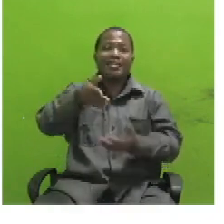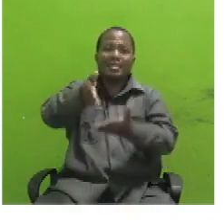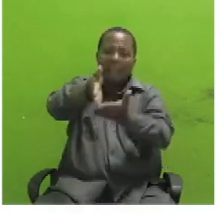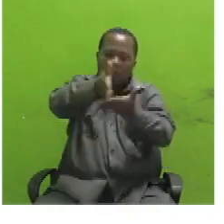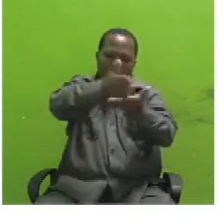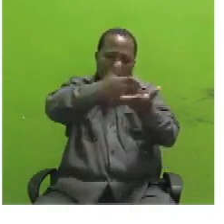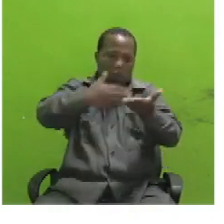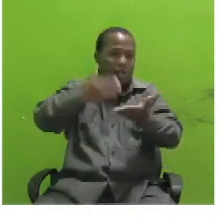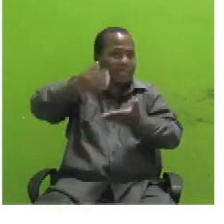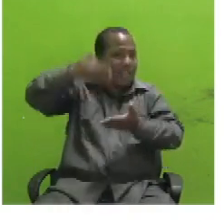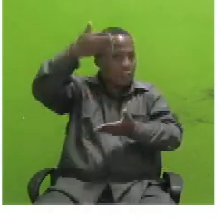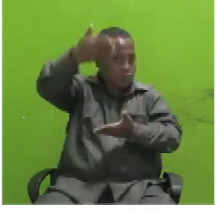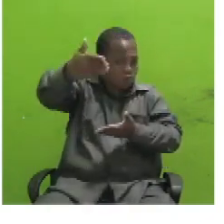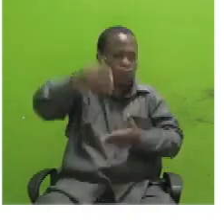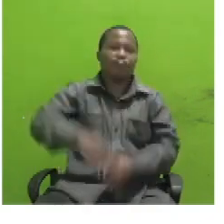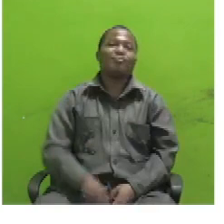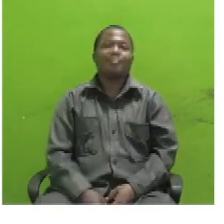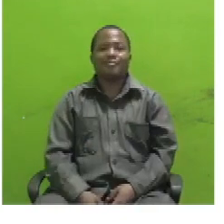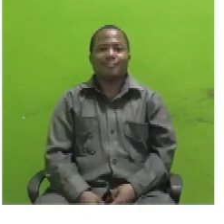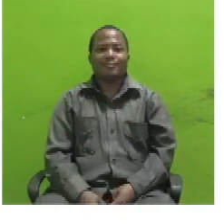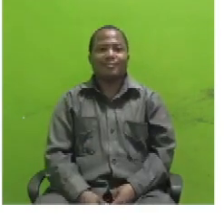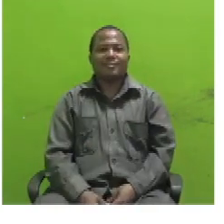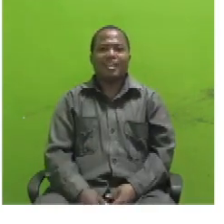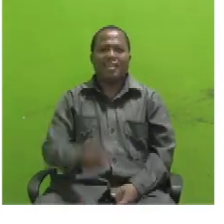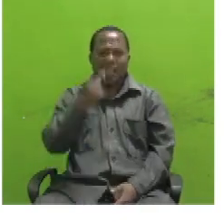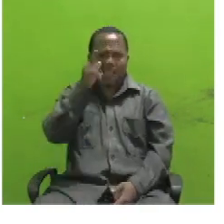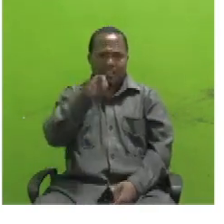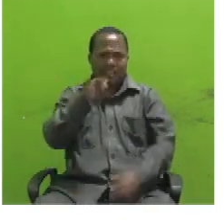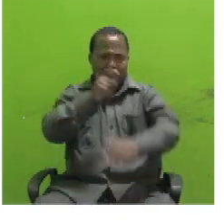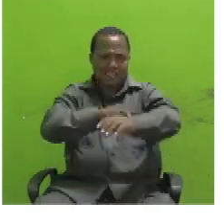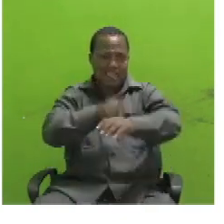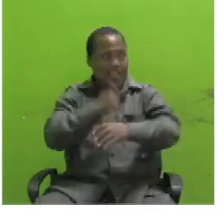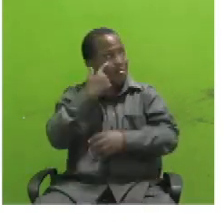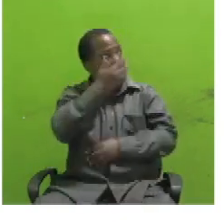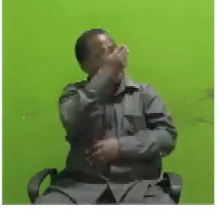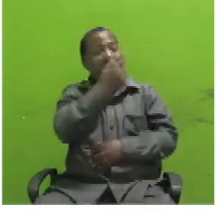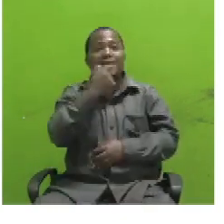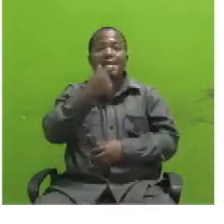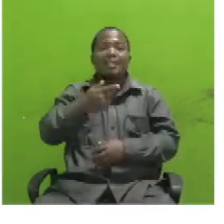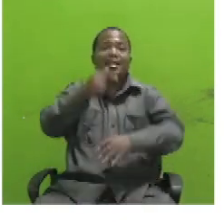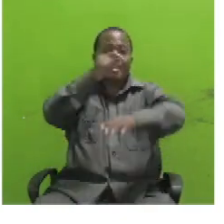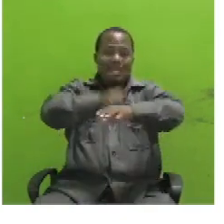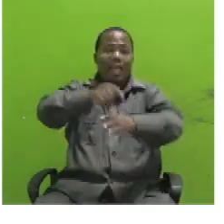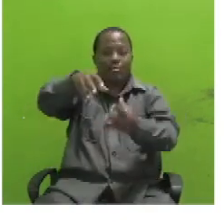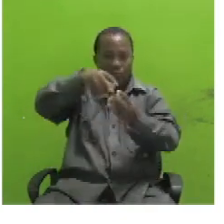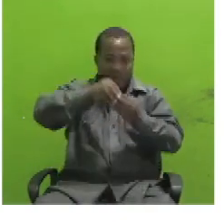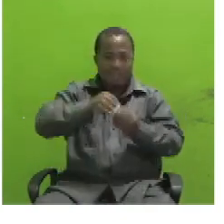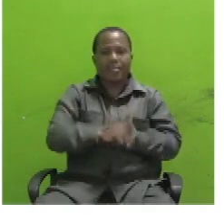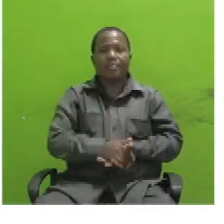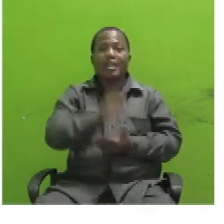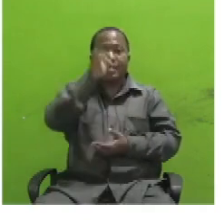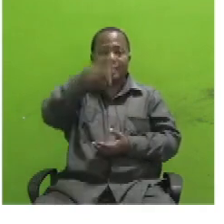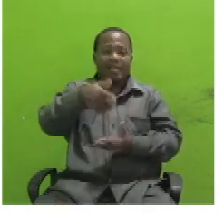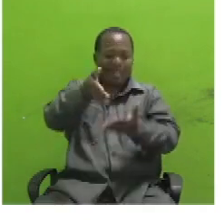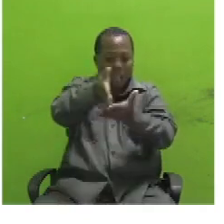1:45. Again, 1:45. Look at this timepiece. Then tell us the time together. It